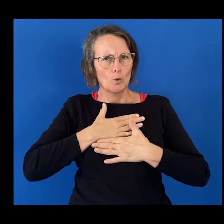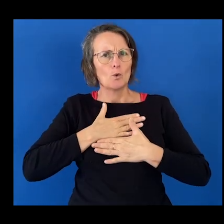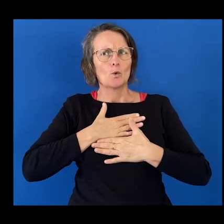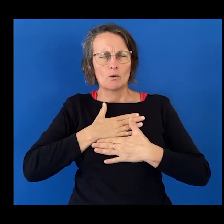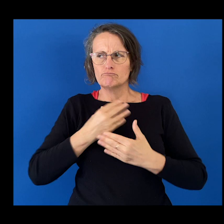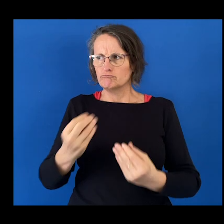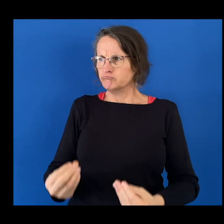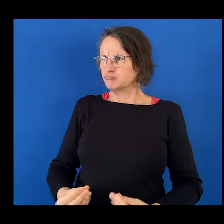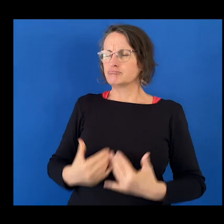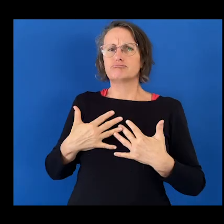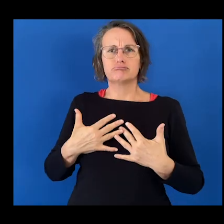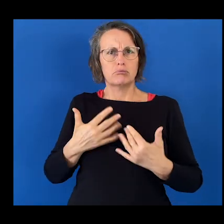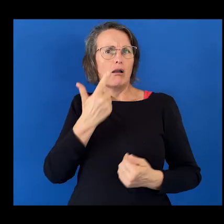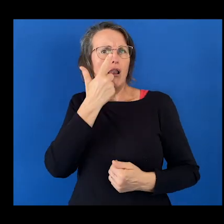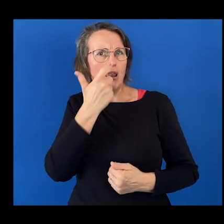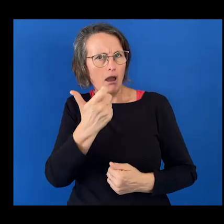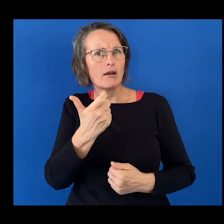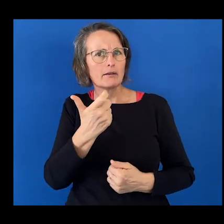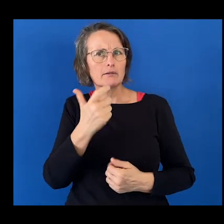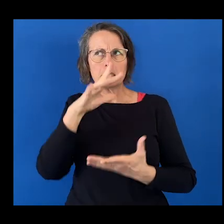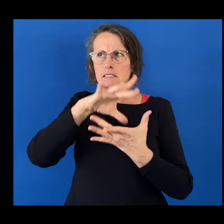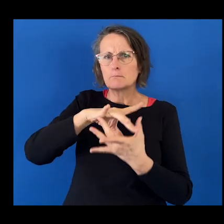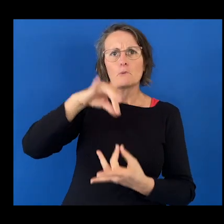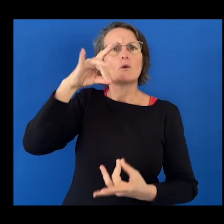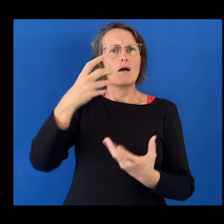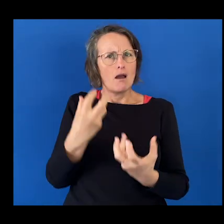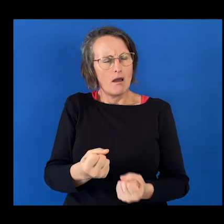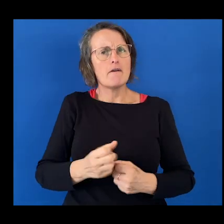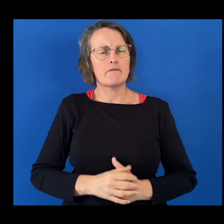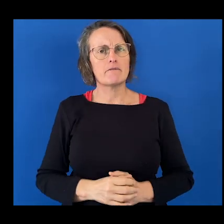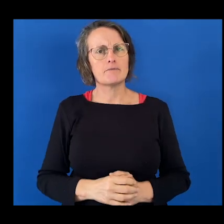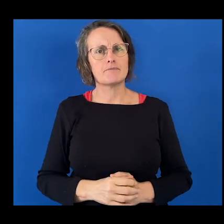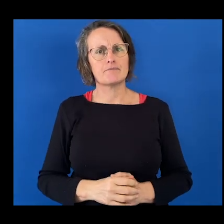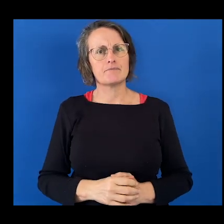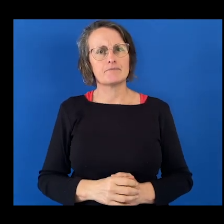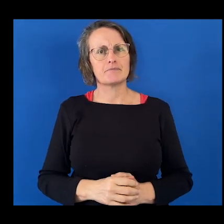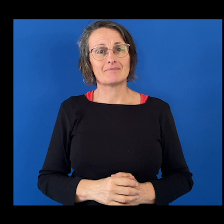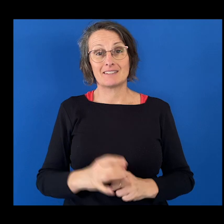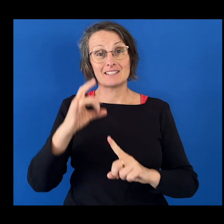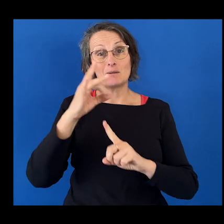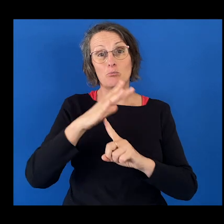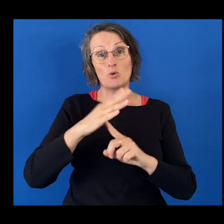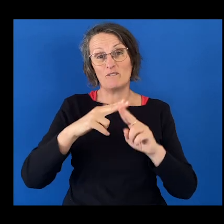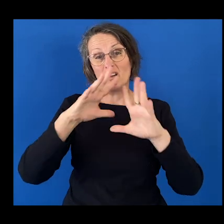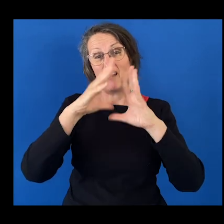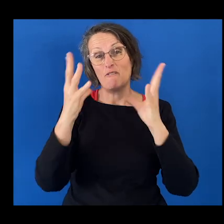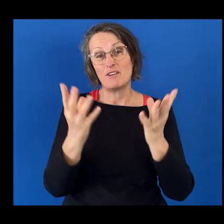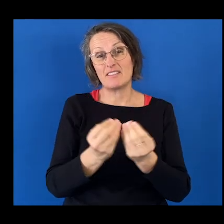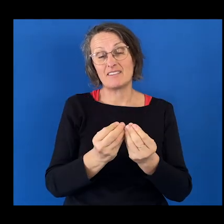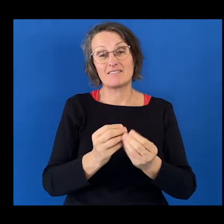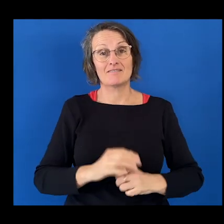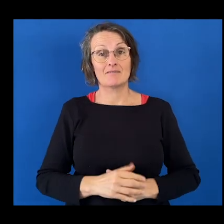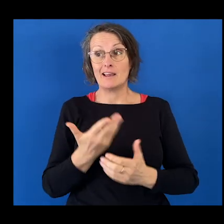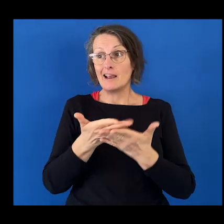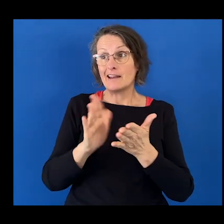this inspiration come from? You know, it touches everything, and the way we speak with